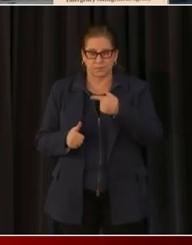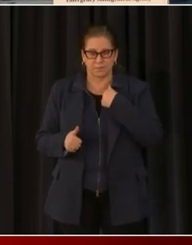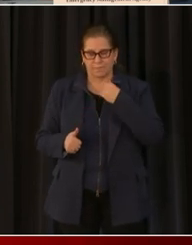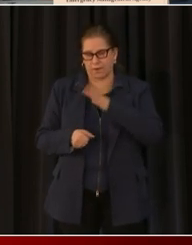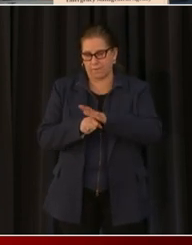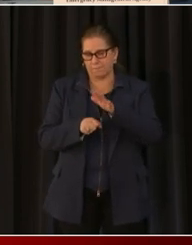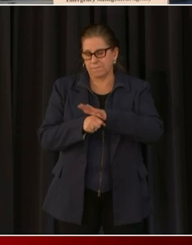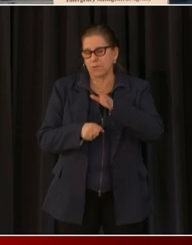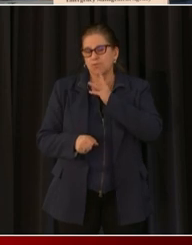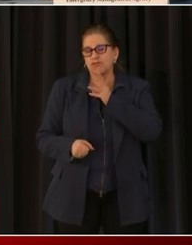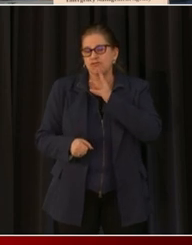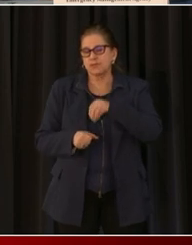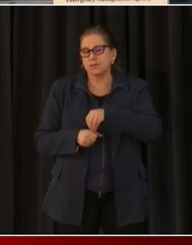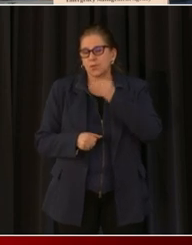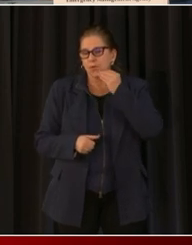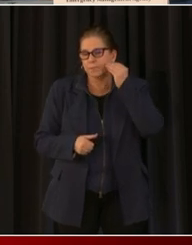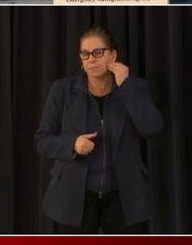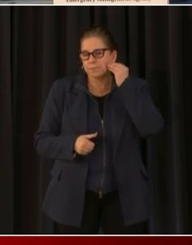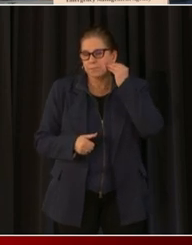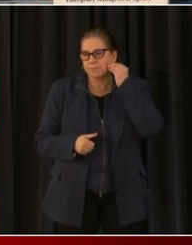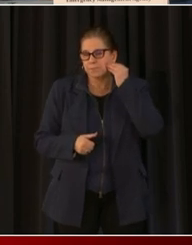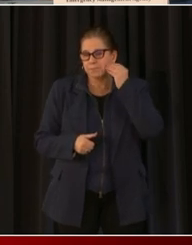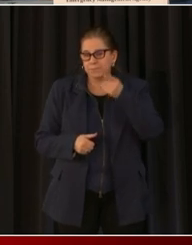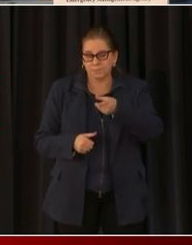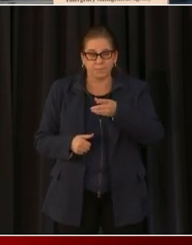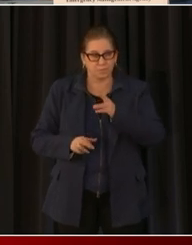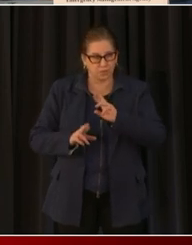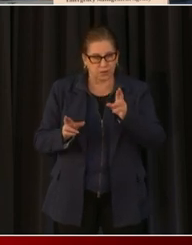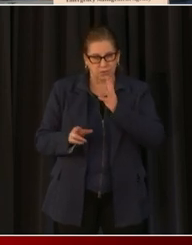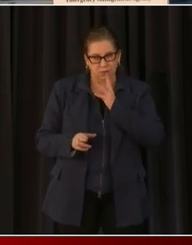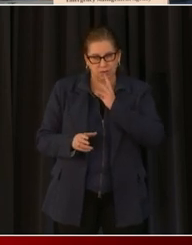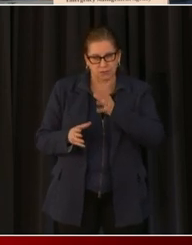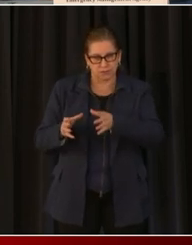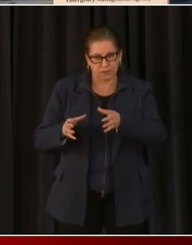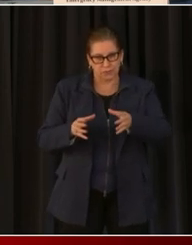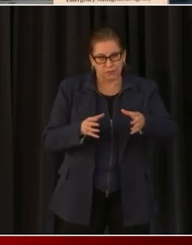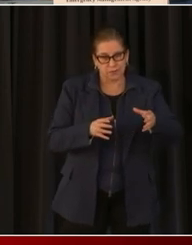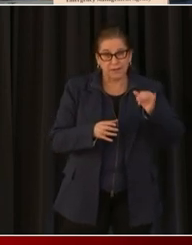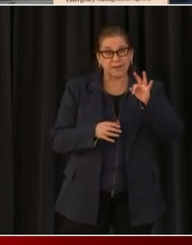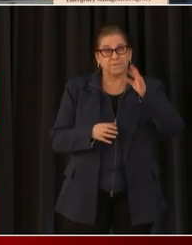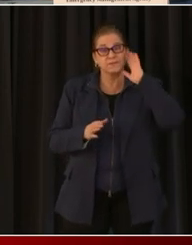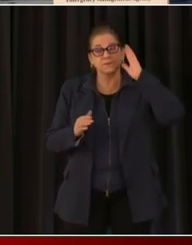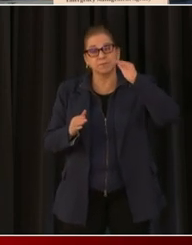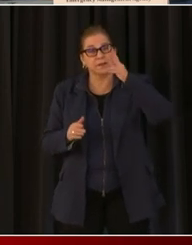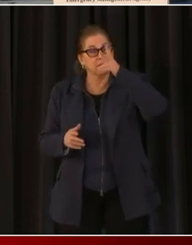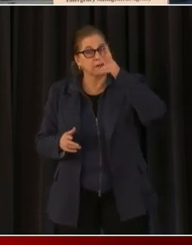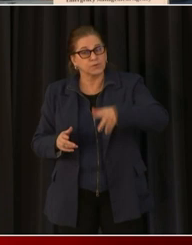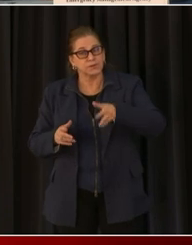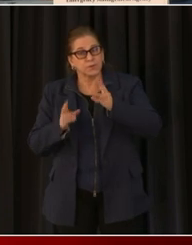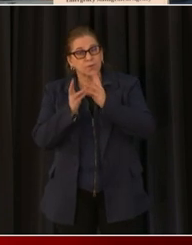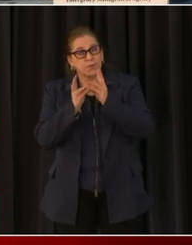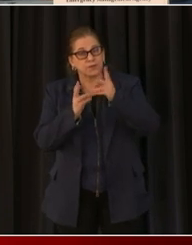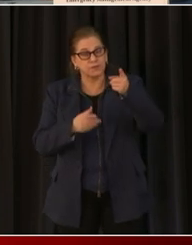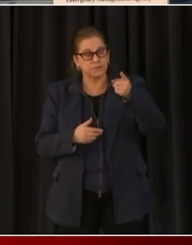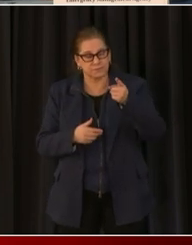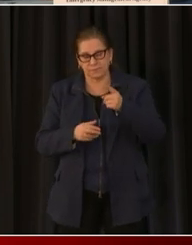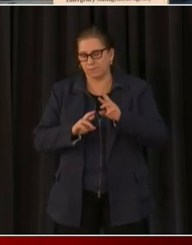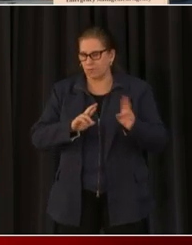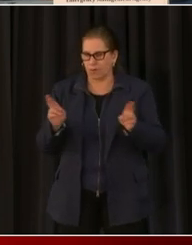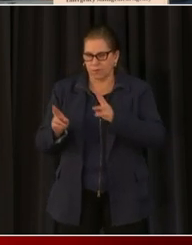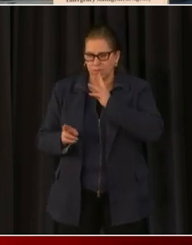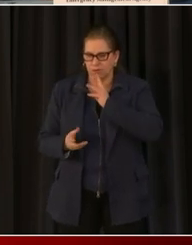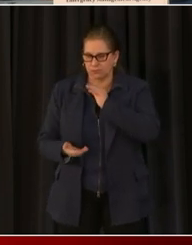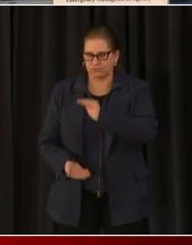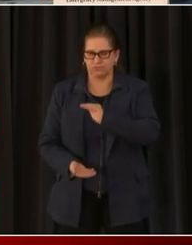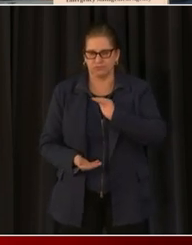you, typically what you should do is before you go to bed at night and you're expecting some harsh weather, charge your cell phones, charge your devices